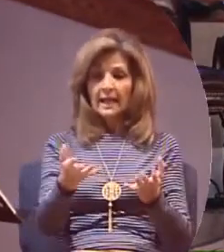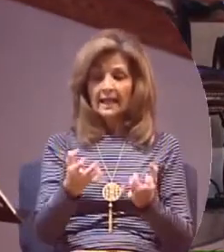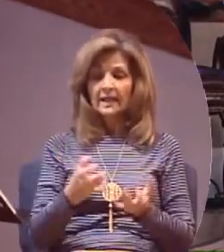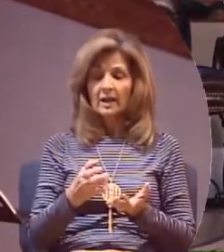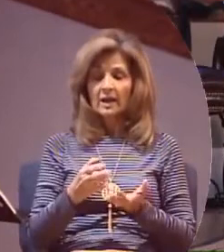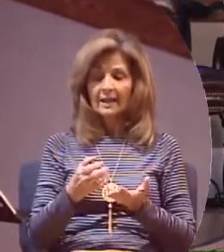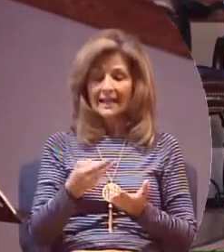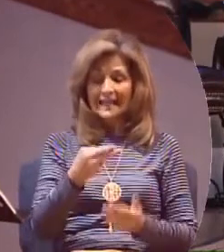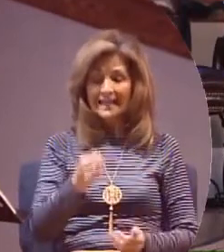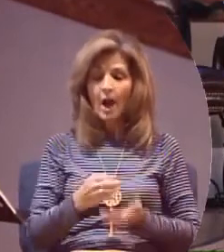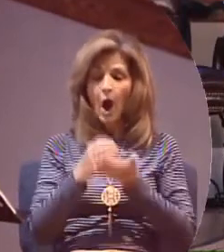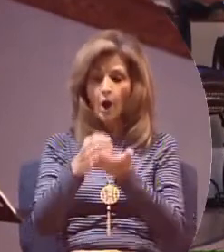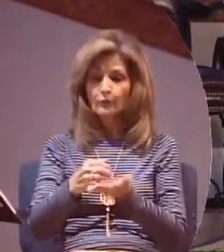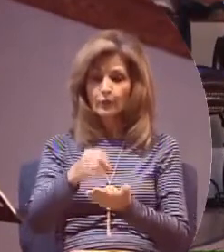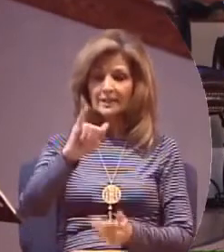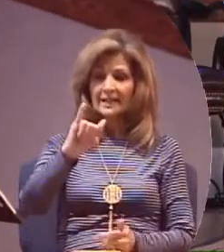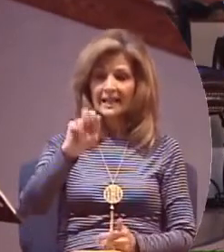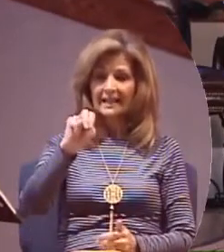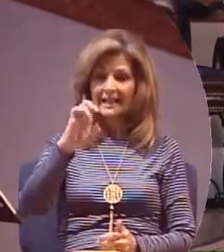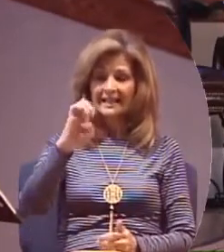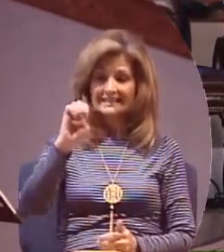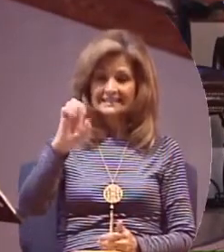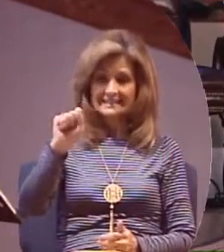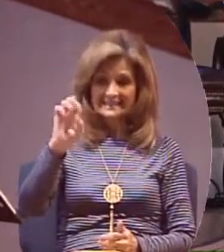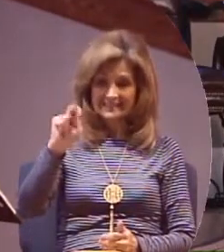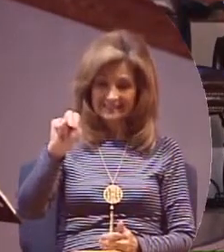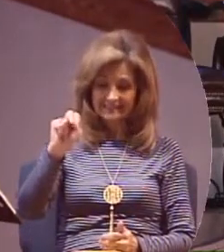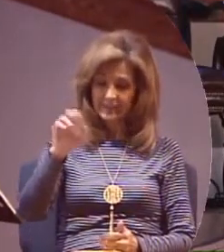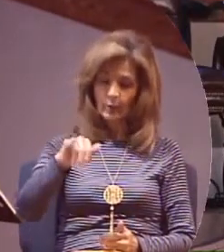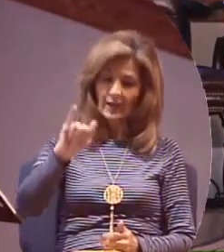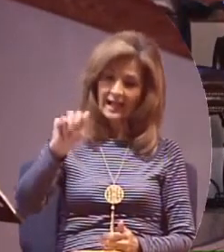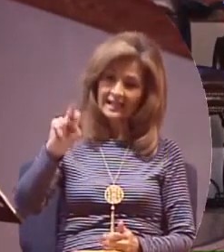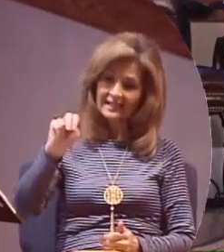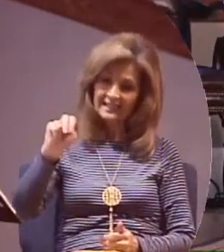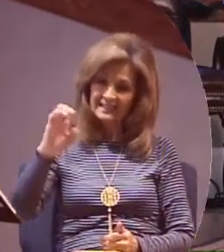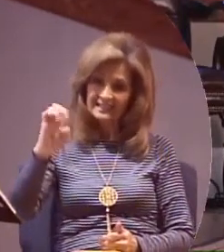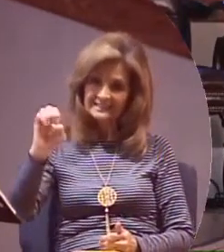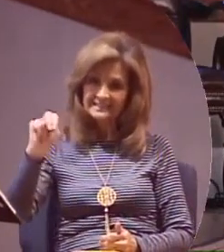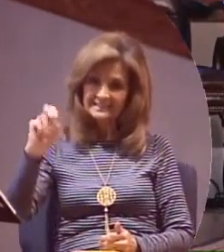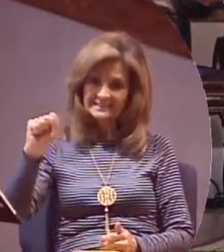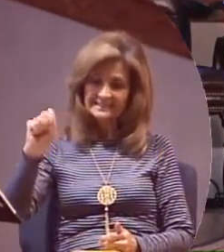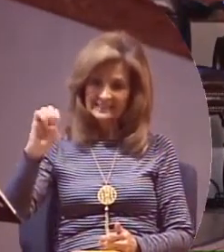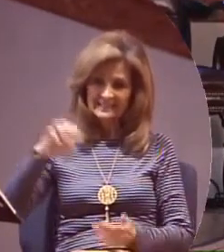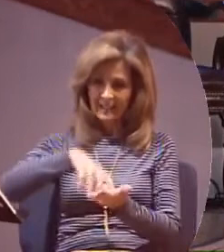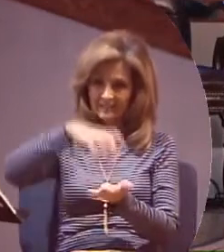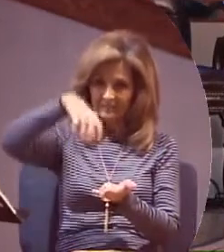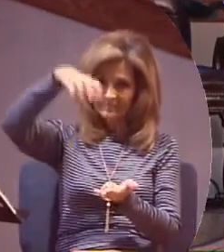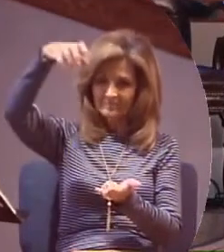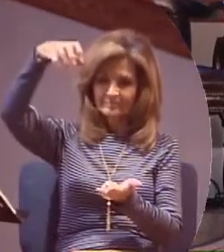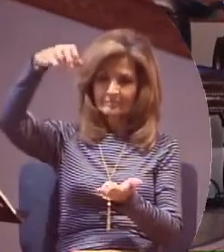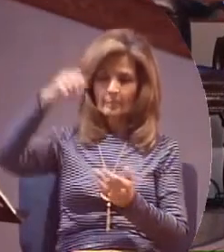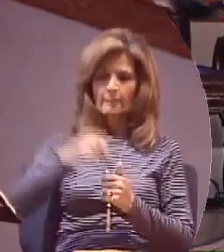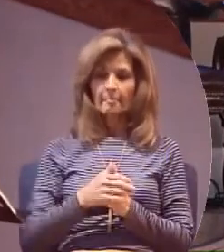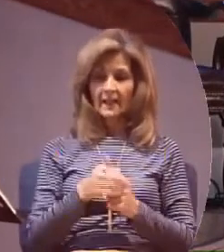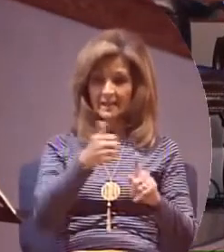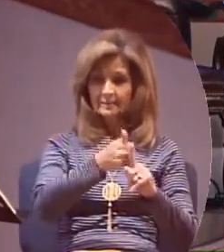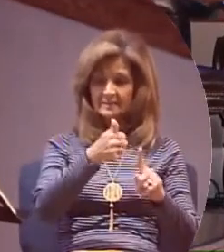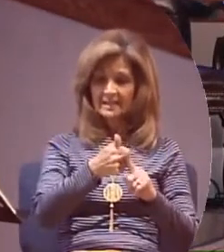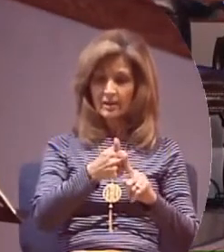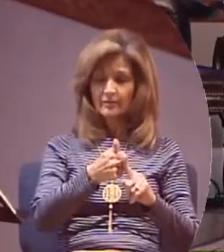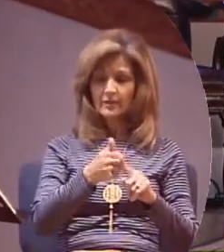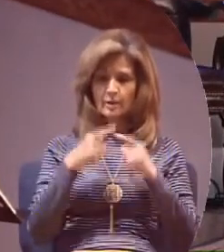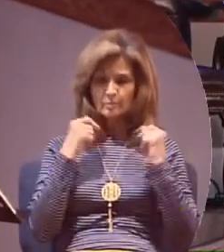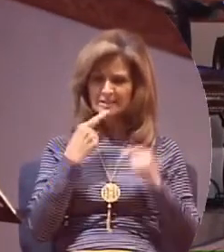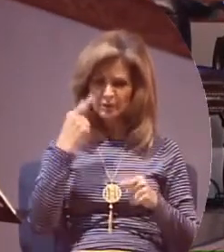on an incense rod. And old Azariah, the priest, went in there behind him and said, "Look, king, you're the king. You're not a priest. You can't do this. You get out from